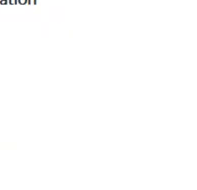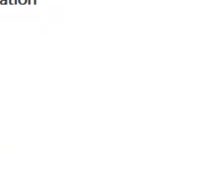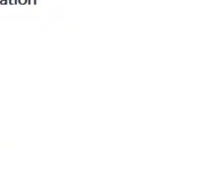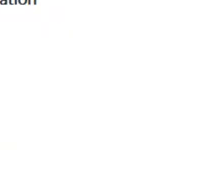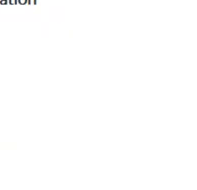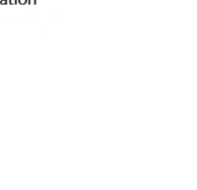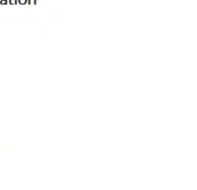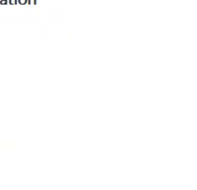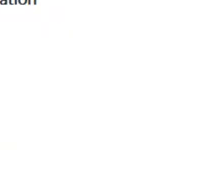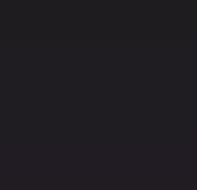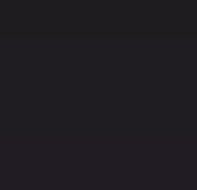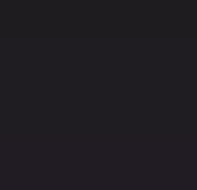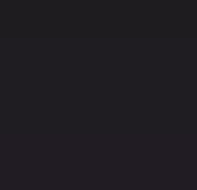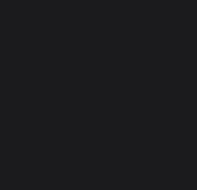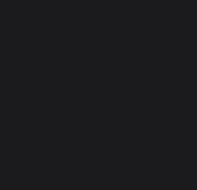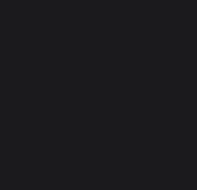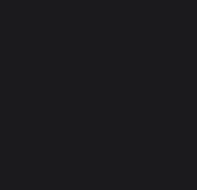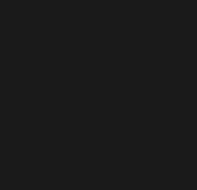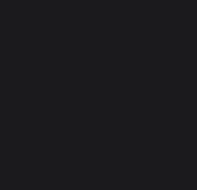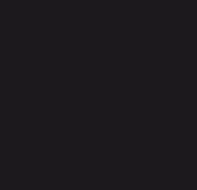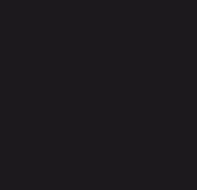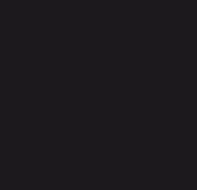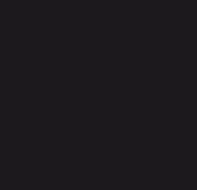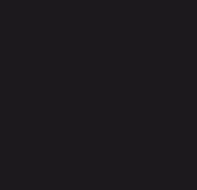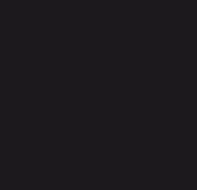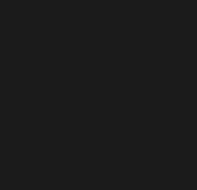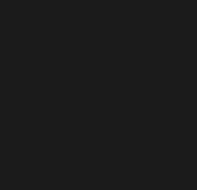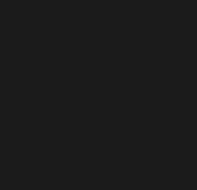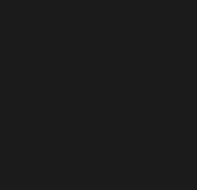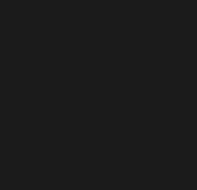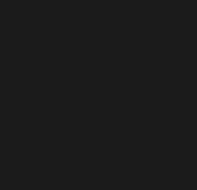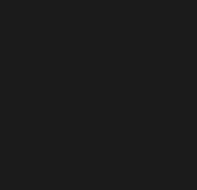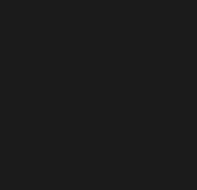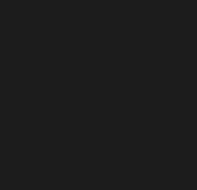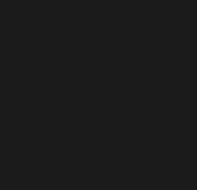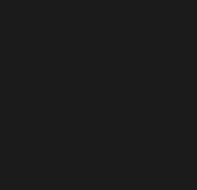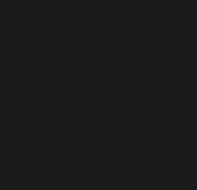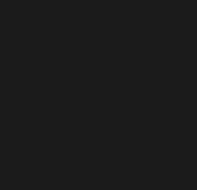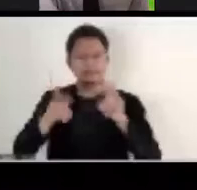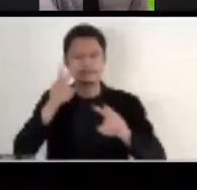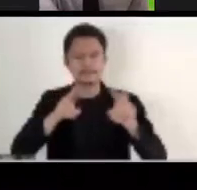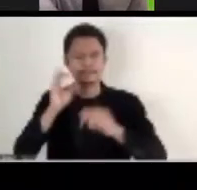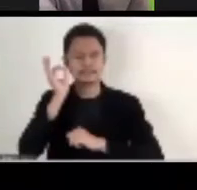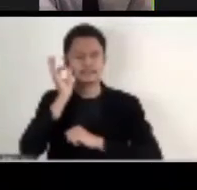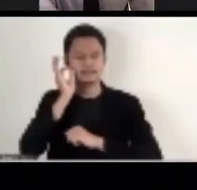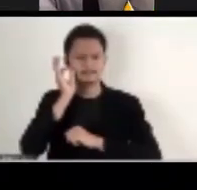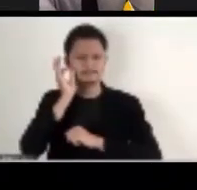Story gini Ima Nopi wedus om om